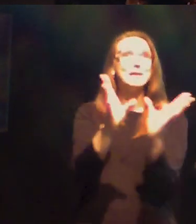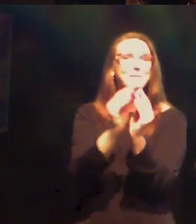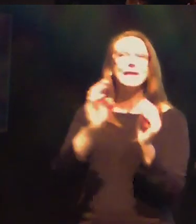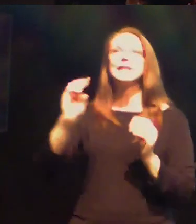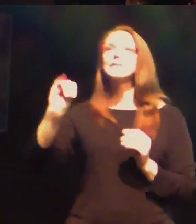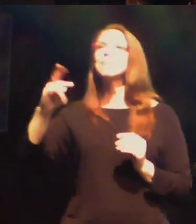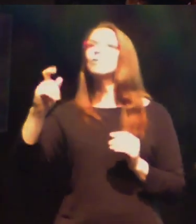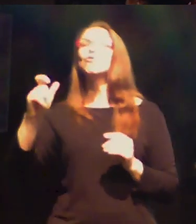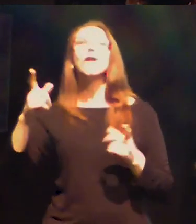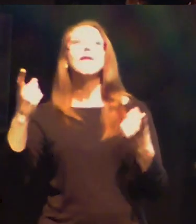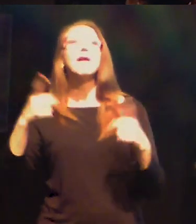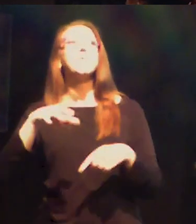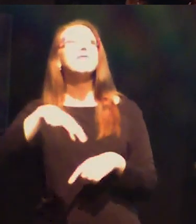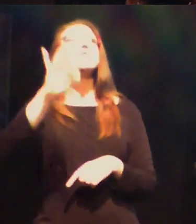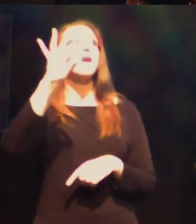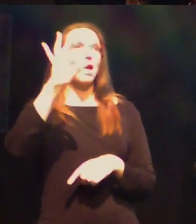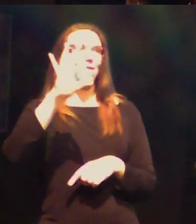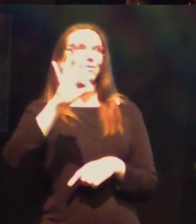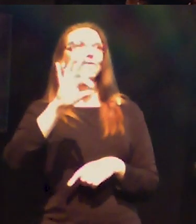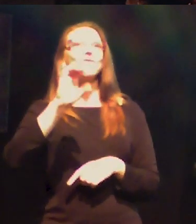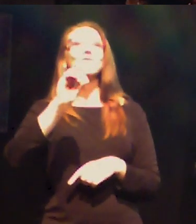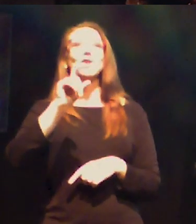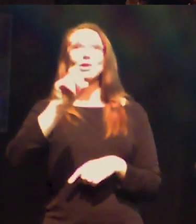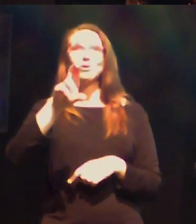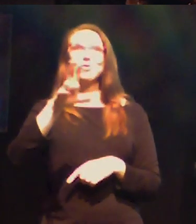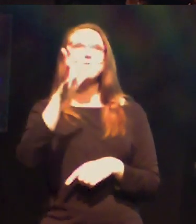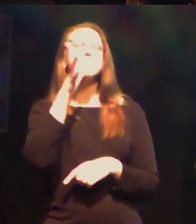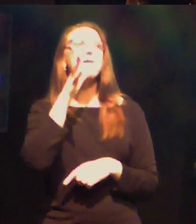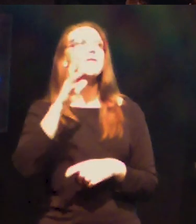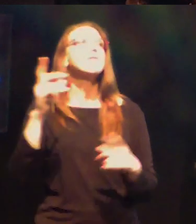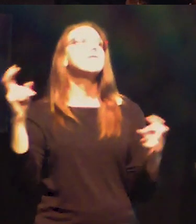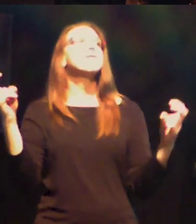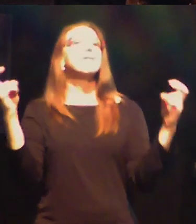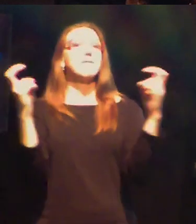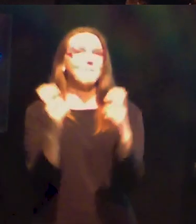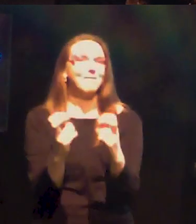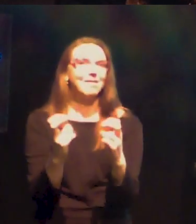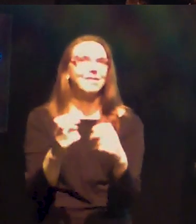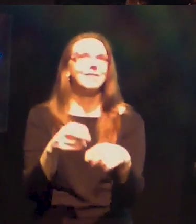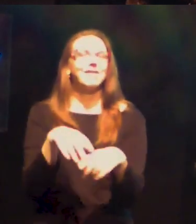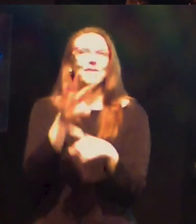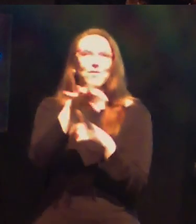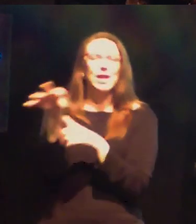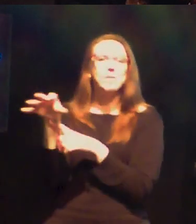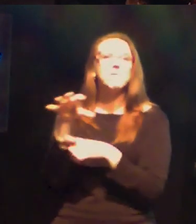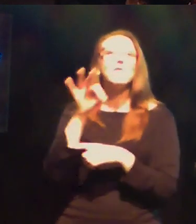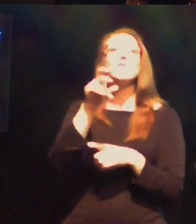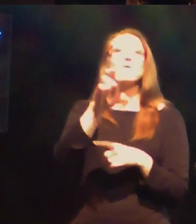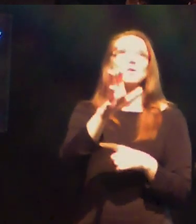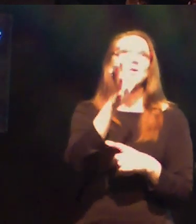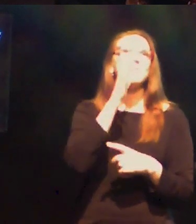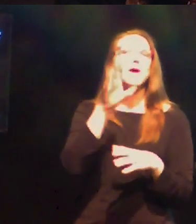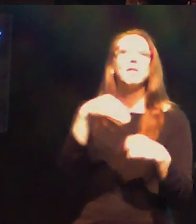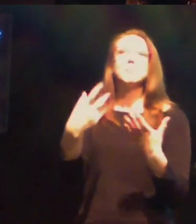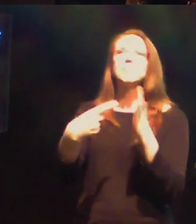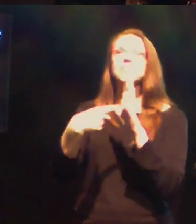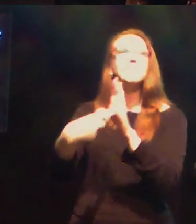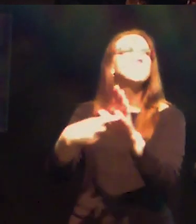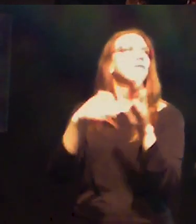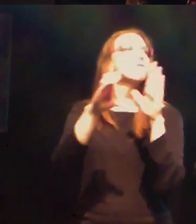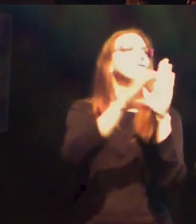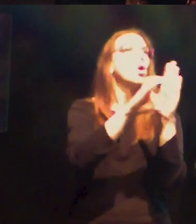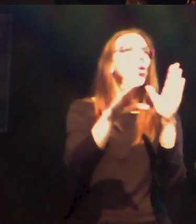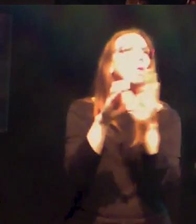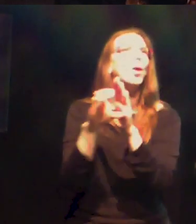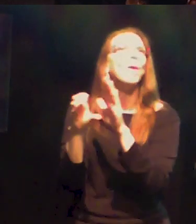Michelle just so happened to find her foster mother and they met and we filmed it. And her foster mother was able to provide Michelle with the photos and the little